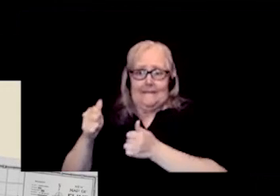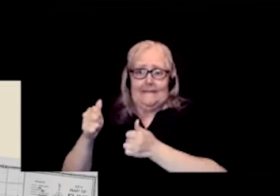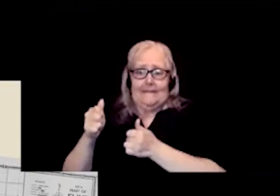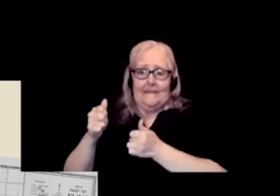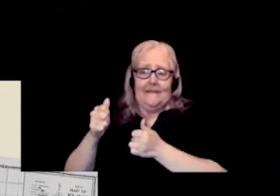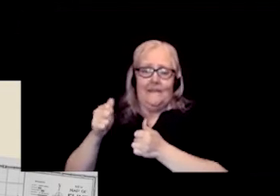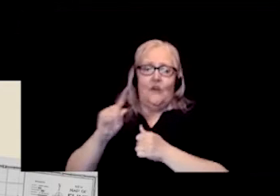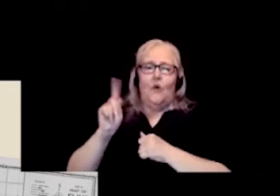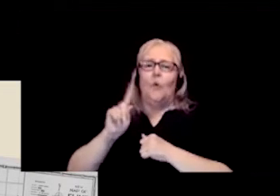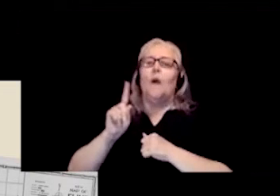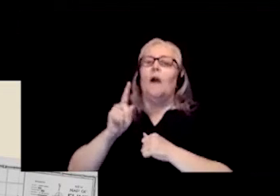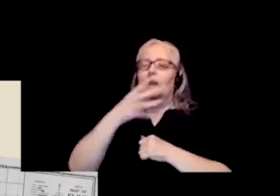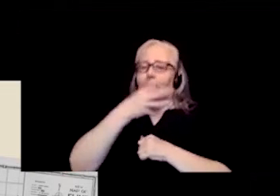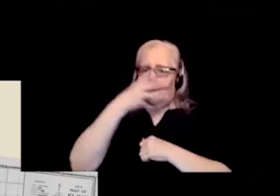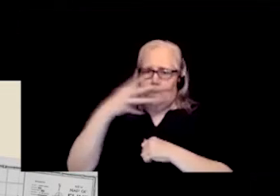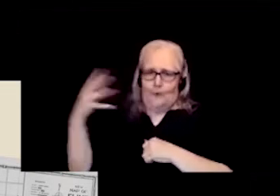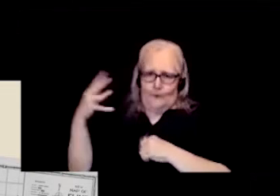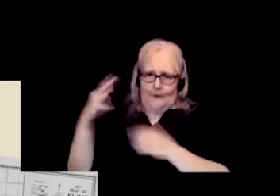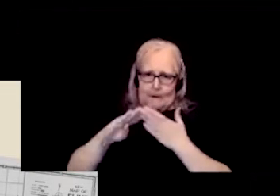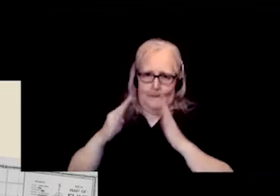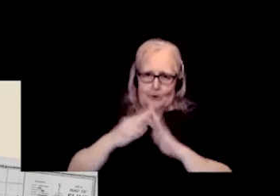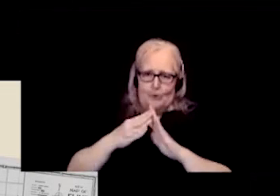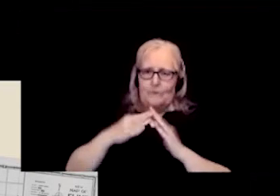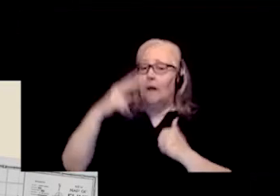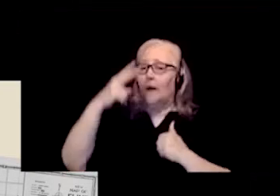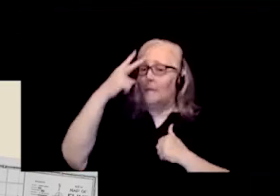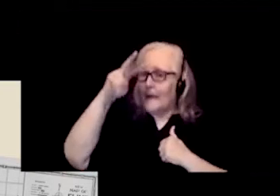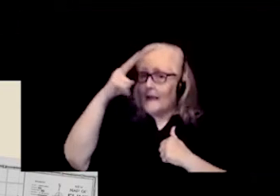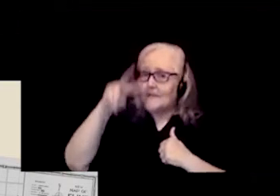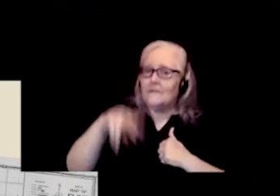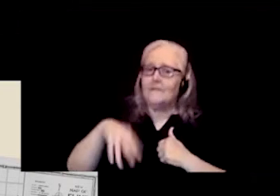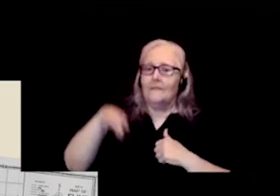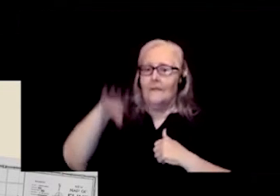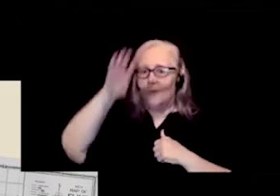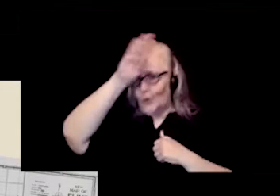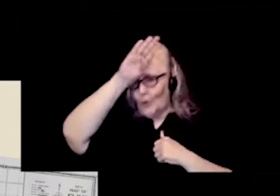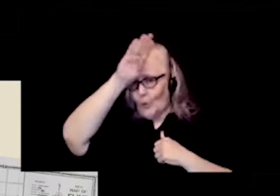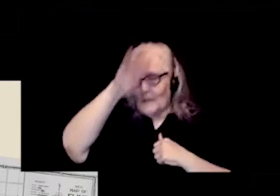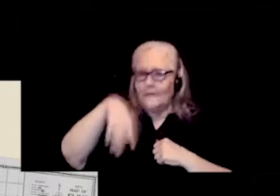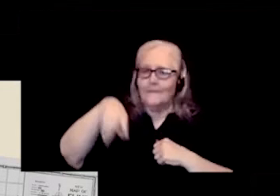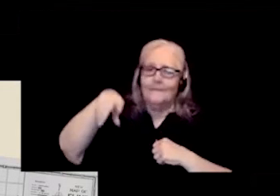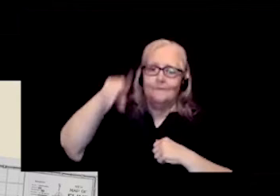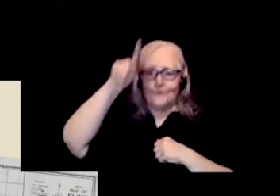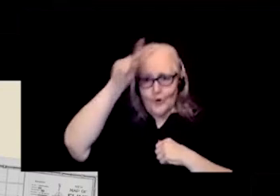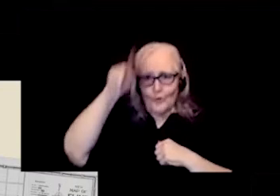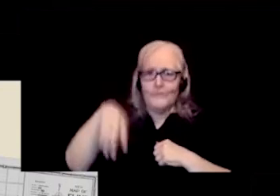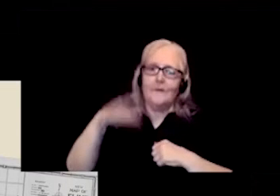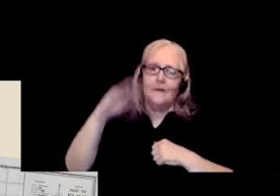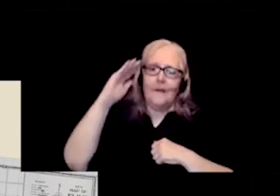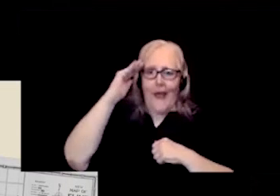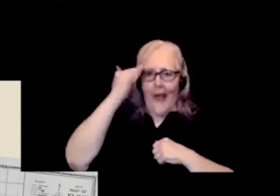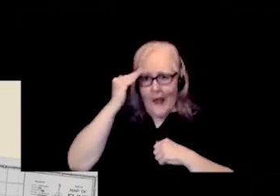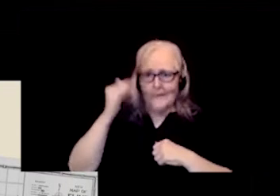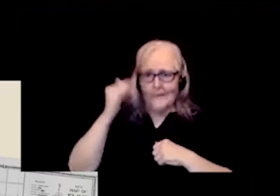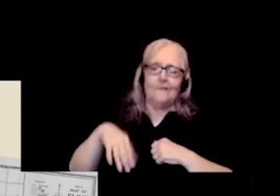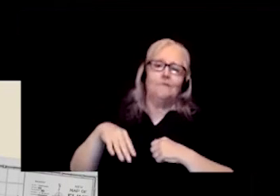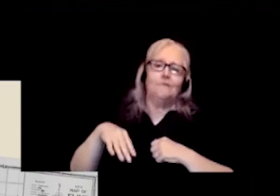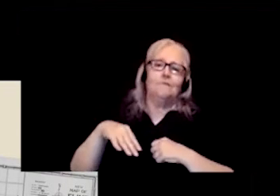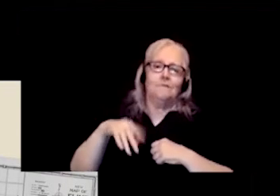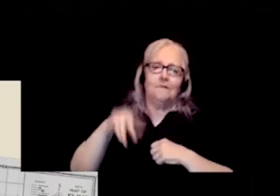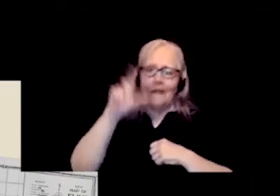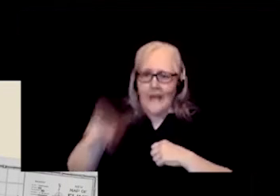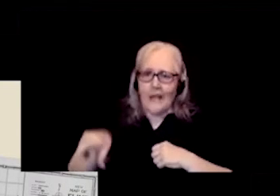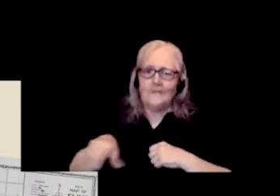immigrant communities. These were your Mexican, Cuban, German, Irish, Italian communities, right? And